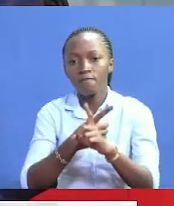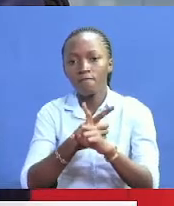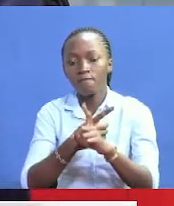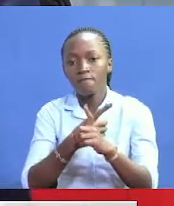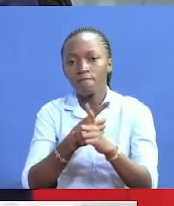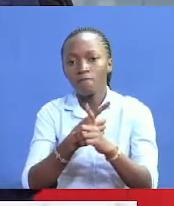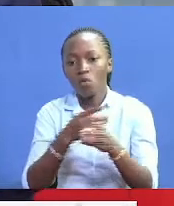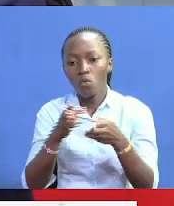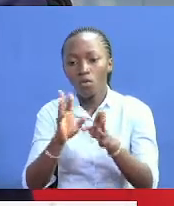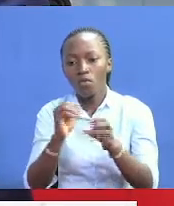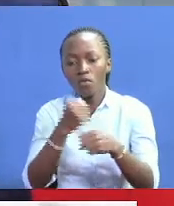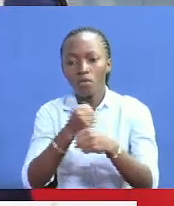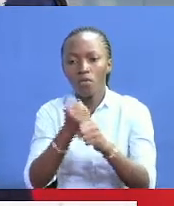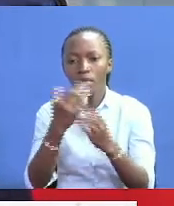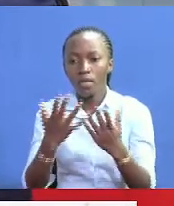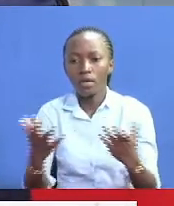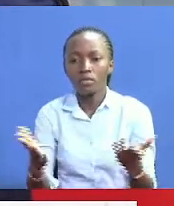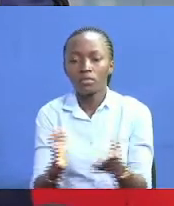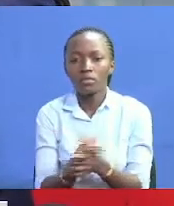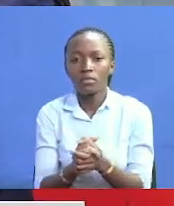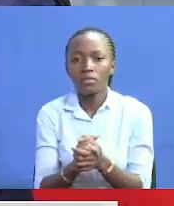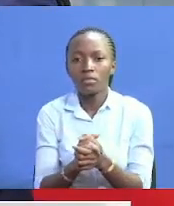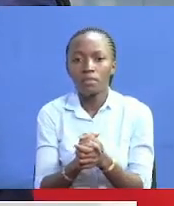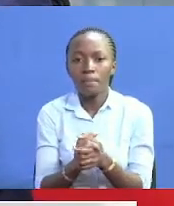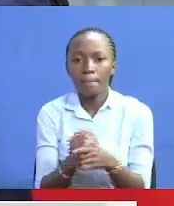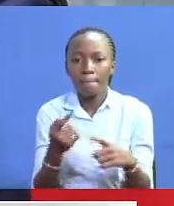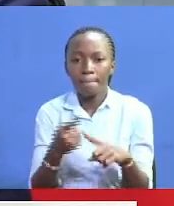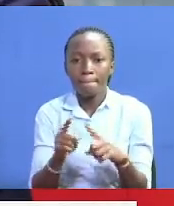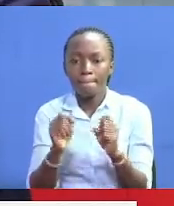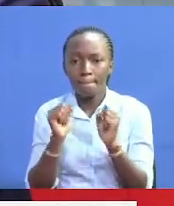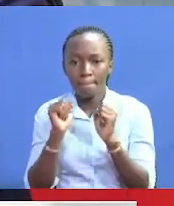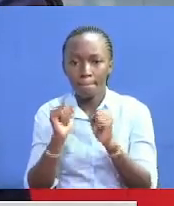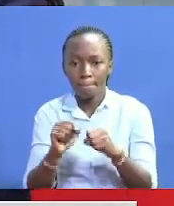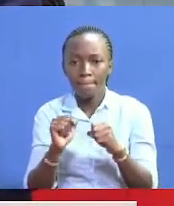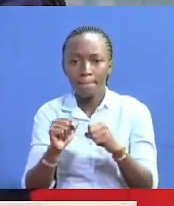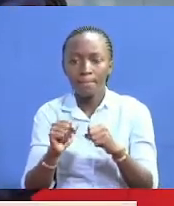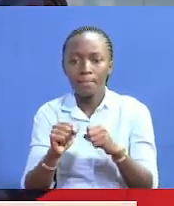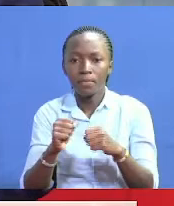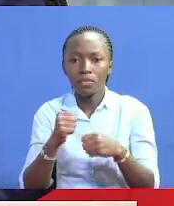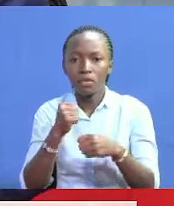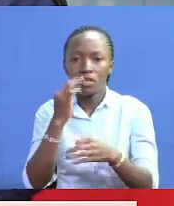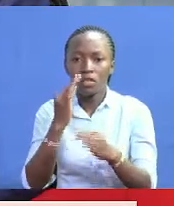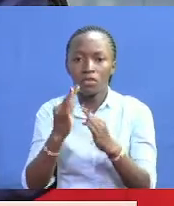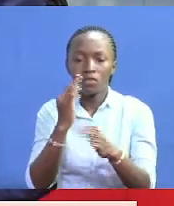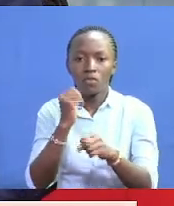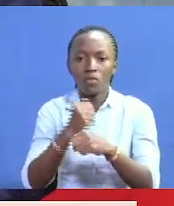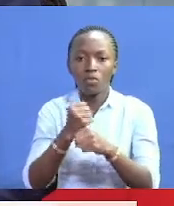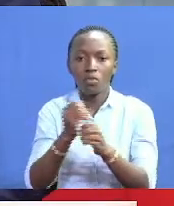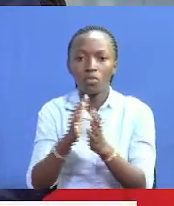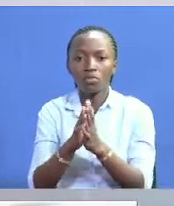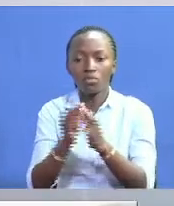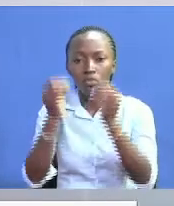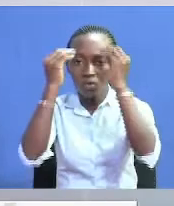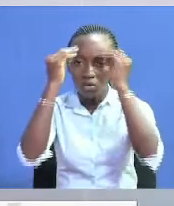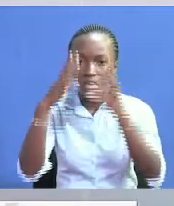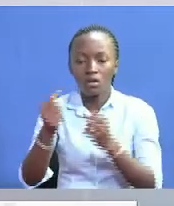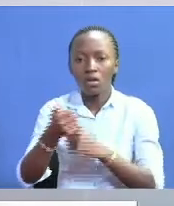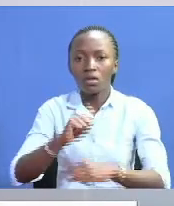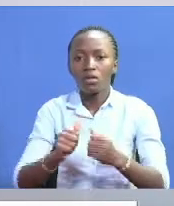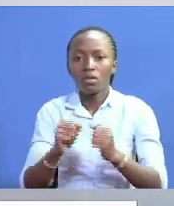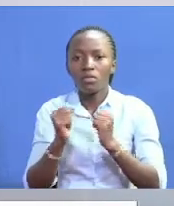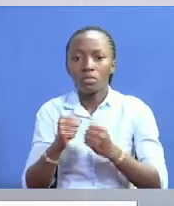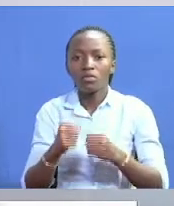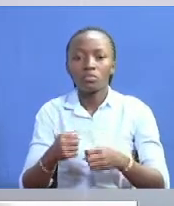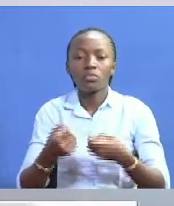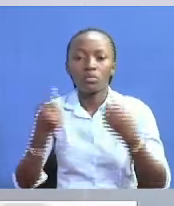I would say. But if the goal was to really quail the student activism, then it really did. Right. So,